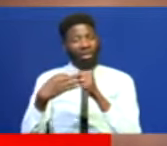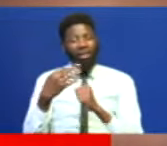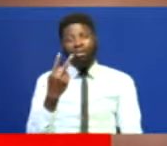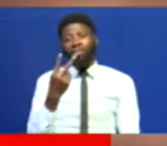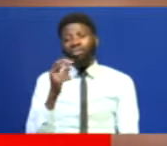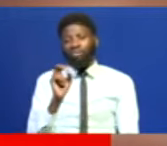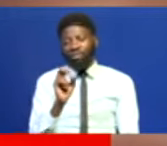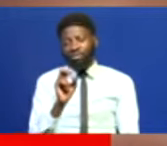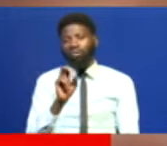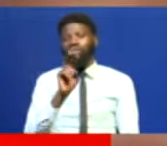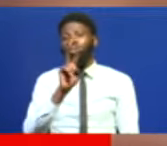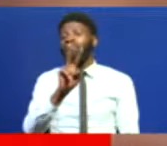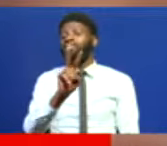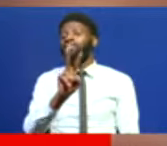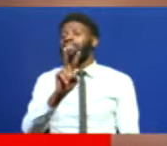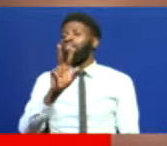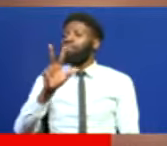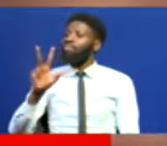2023,